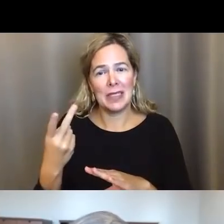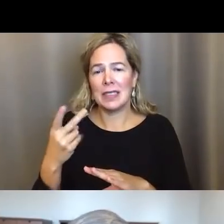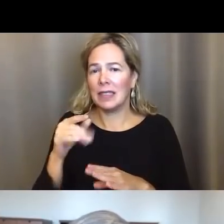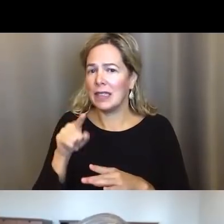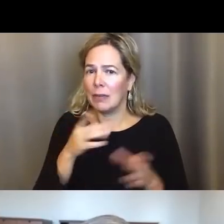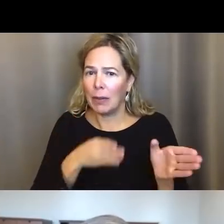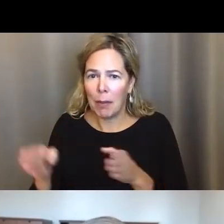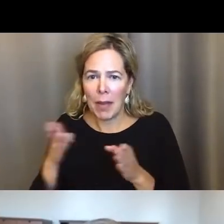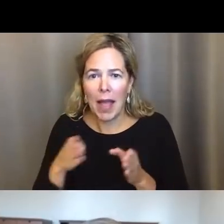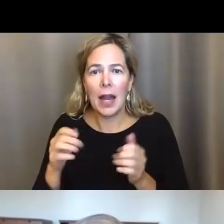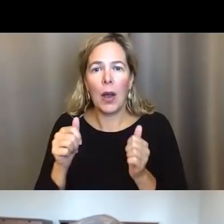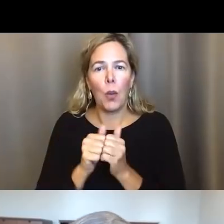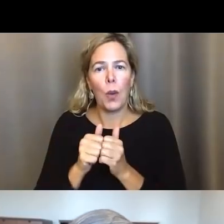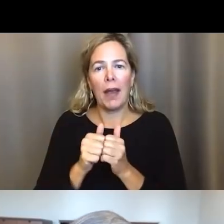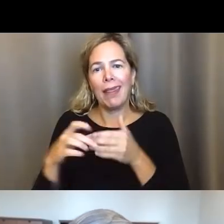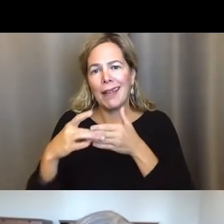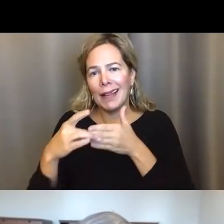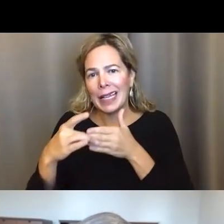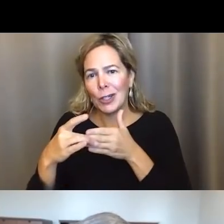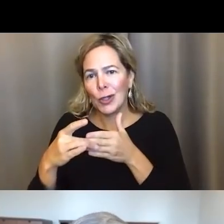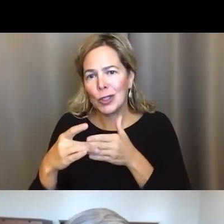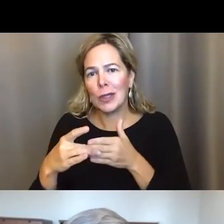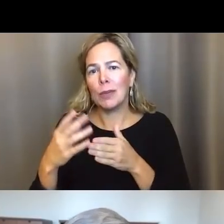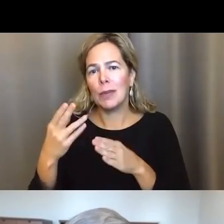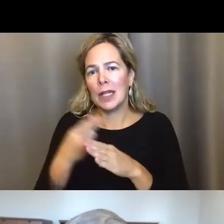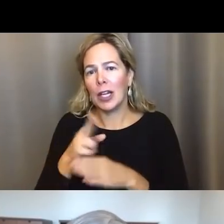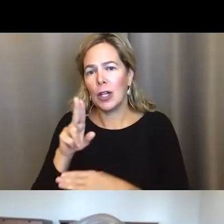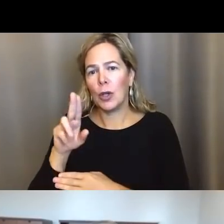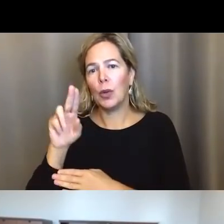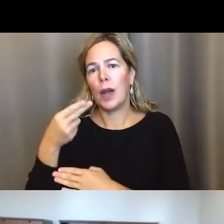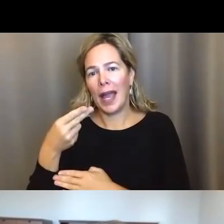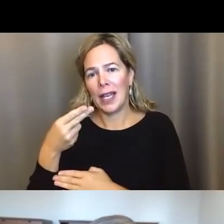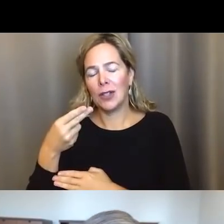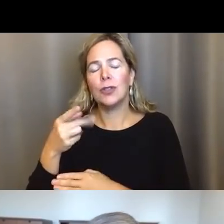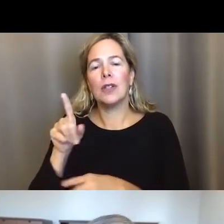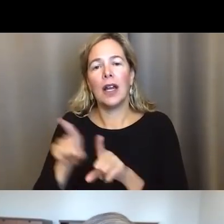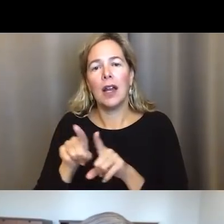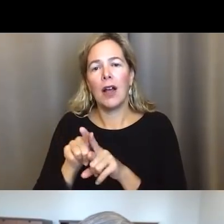this along with the leadership of UH and CNW,